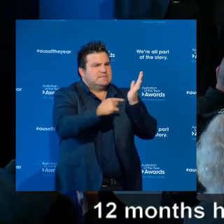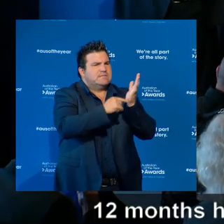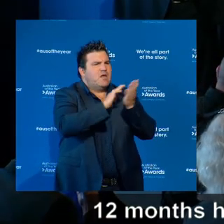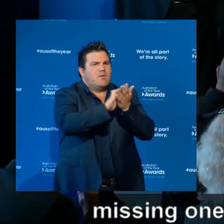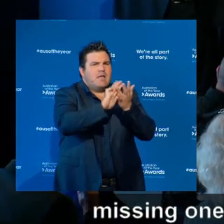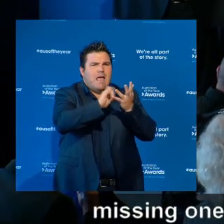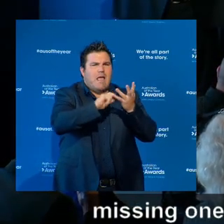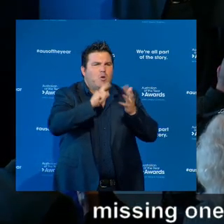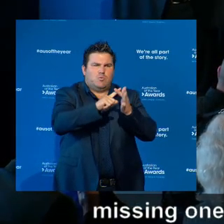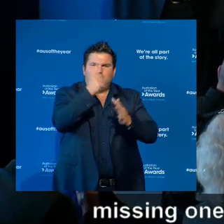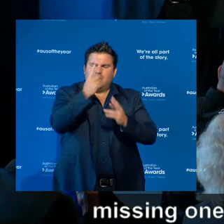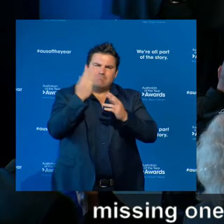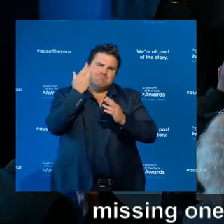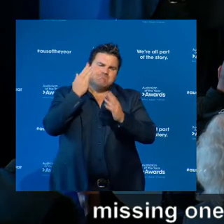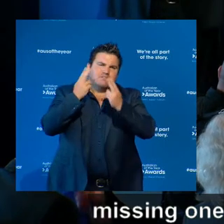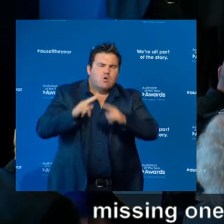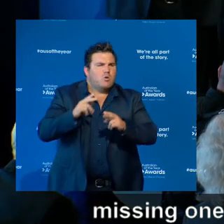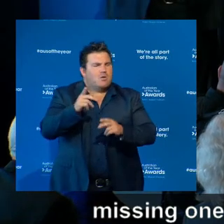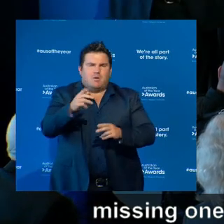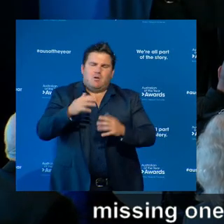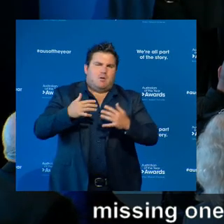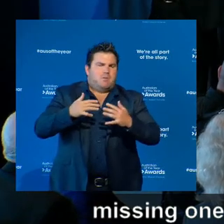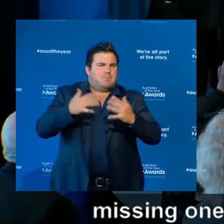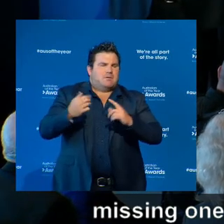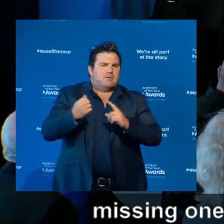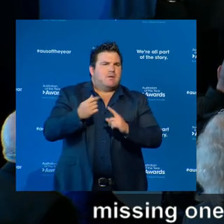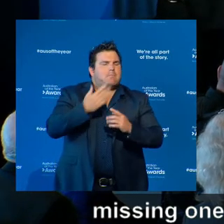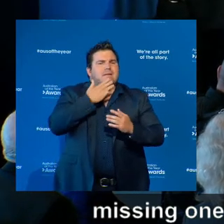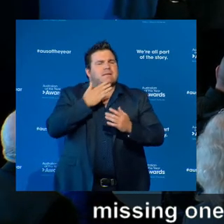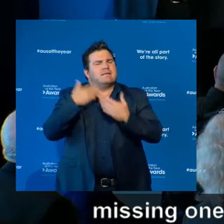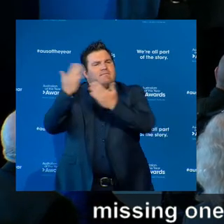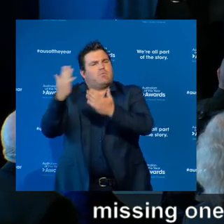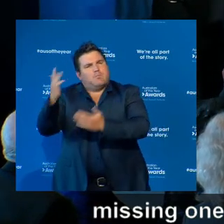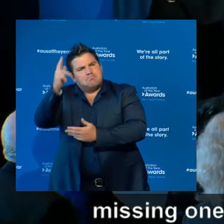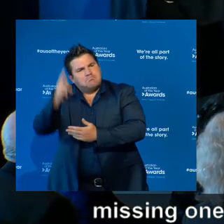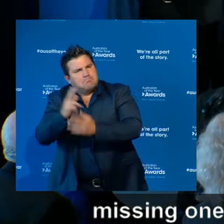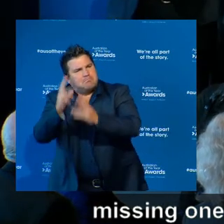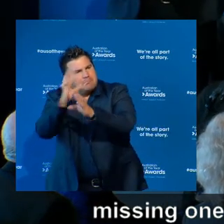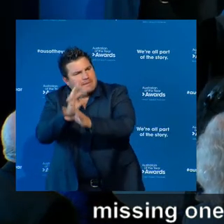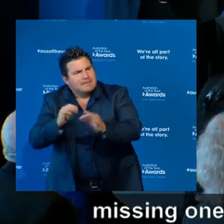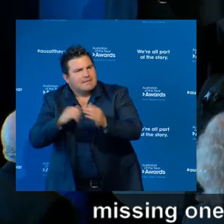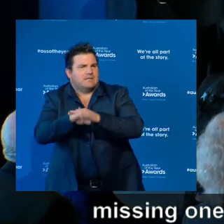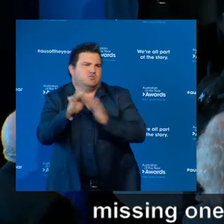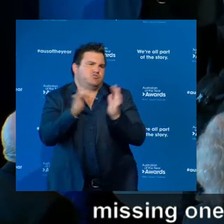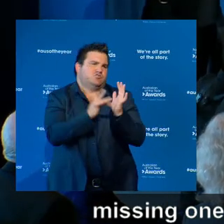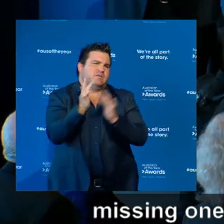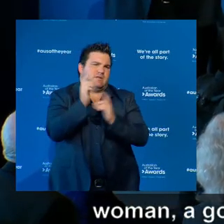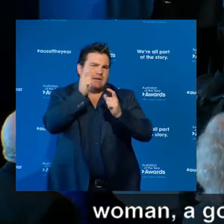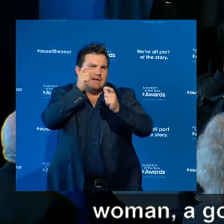lady and a passionate lady. So may she rest in peace and in God's care.